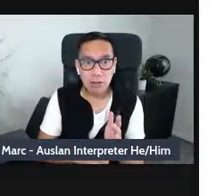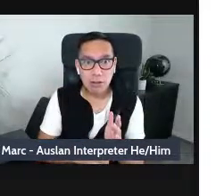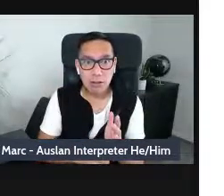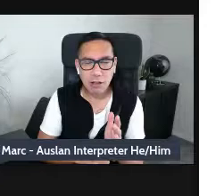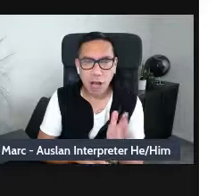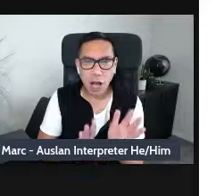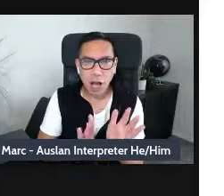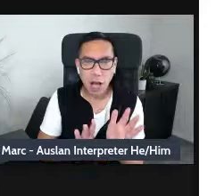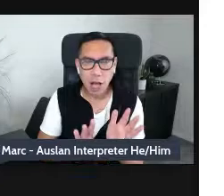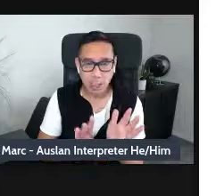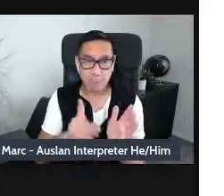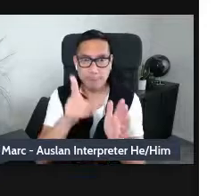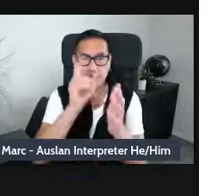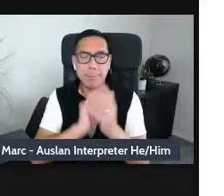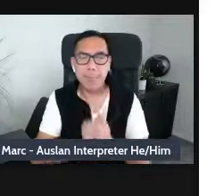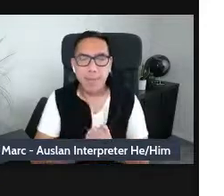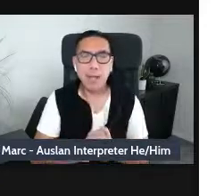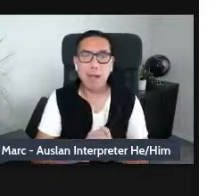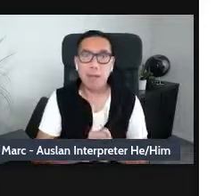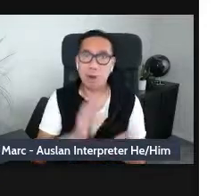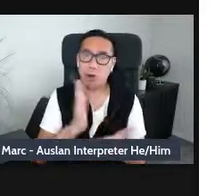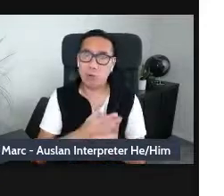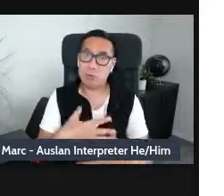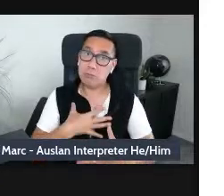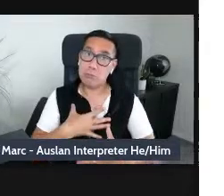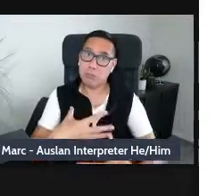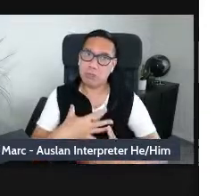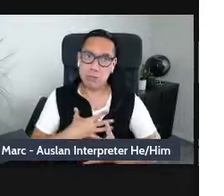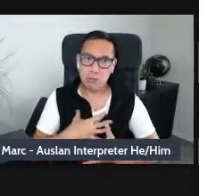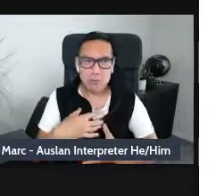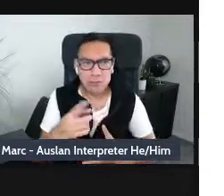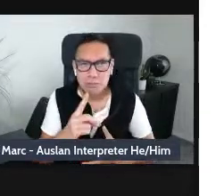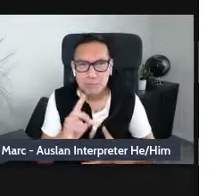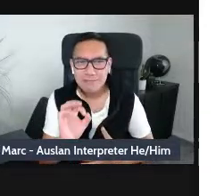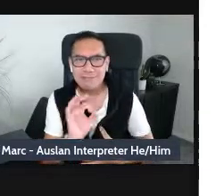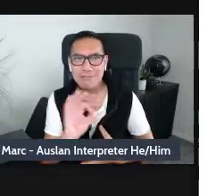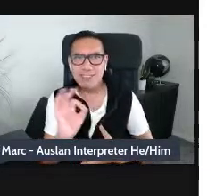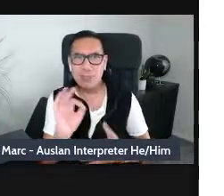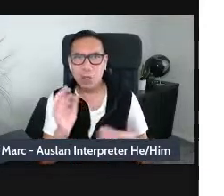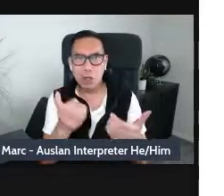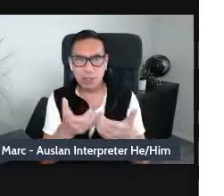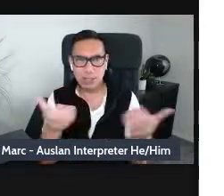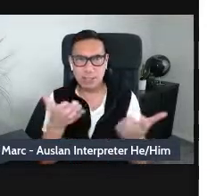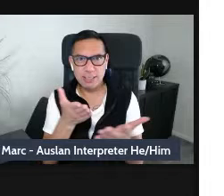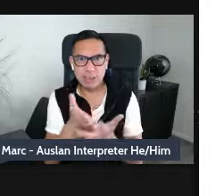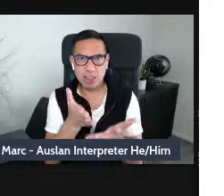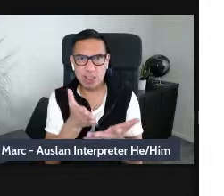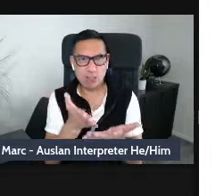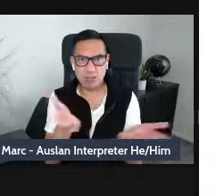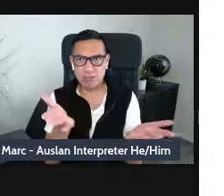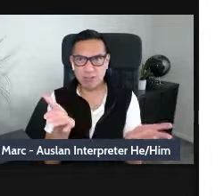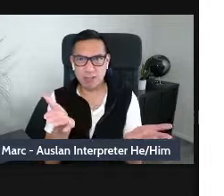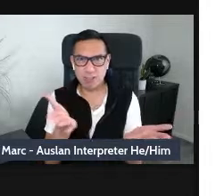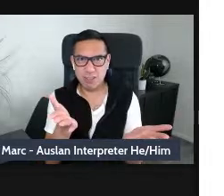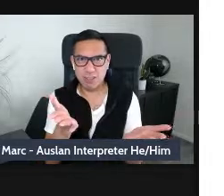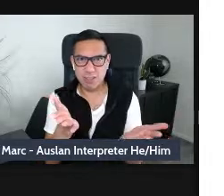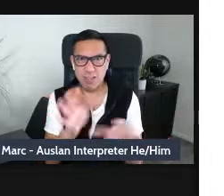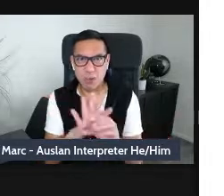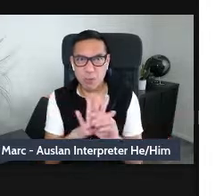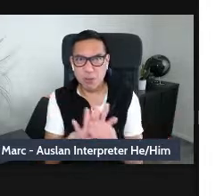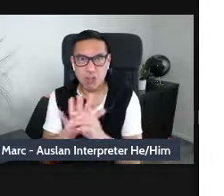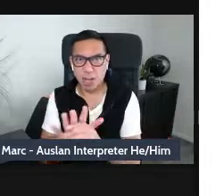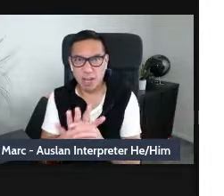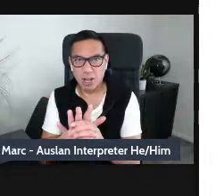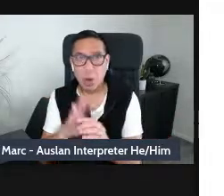Just do that. Yep. Surprisingly though, there was no sort of division based on the pressure at the time of collection, but there